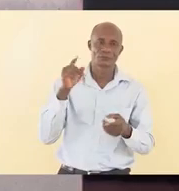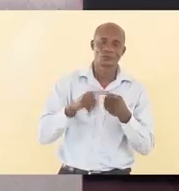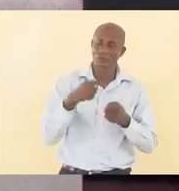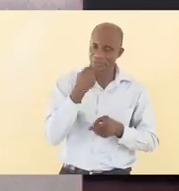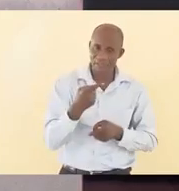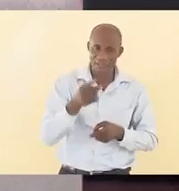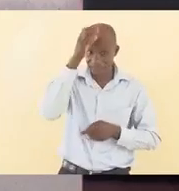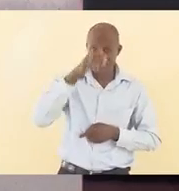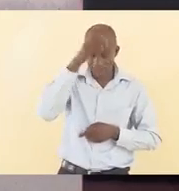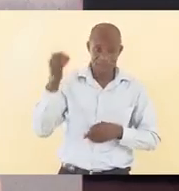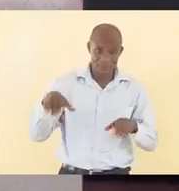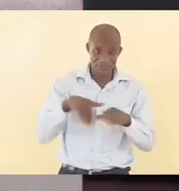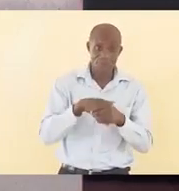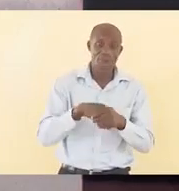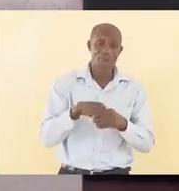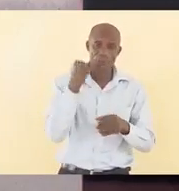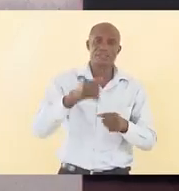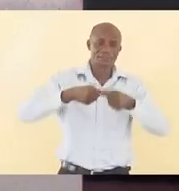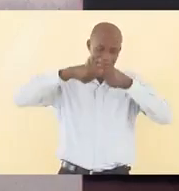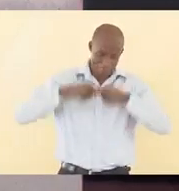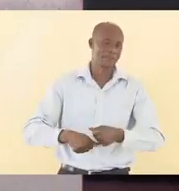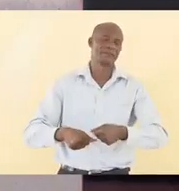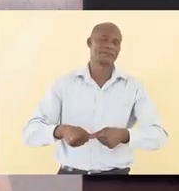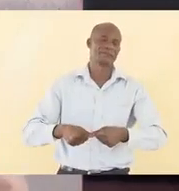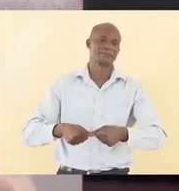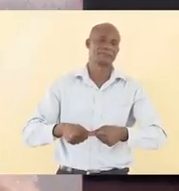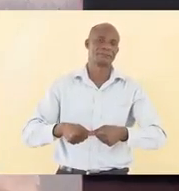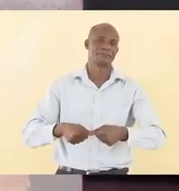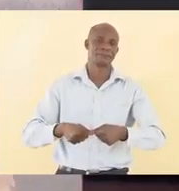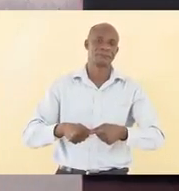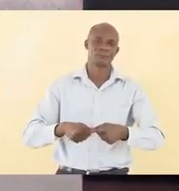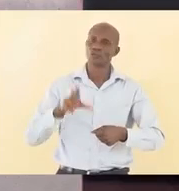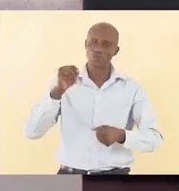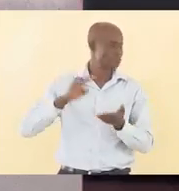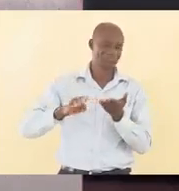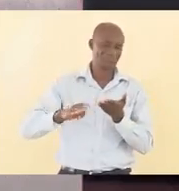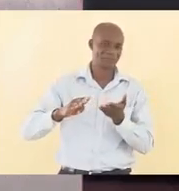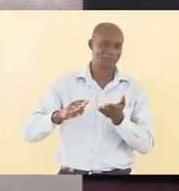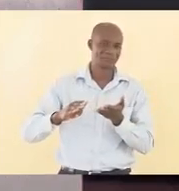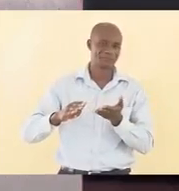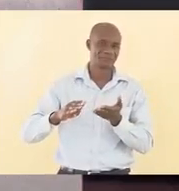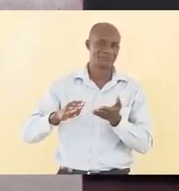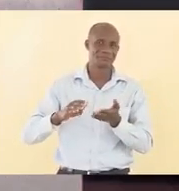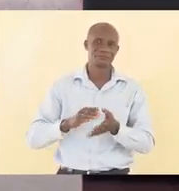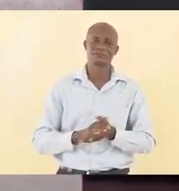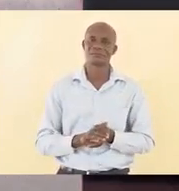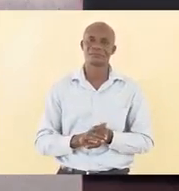a Catholic marriage. What does it mean? A Catholic marriage is permanent. And no excuses.